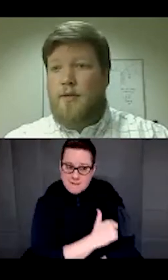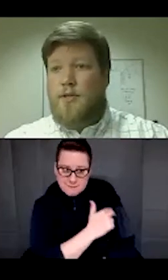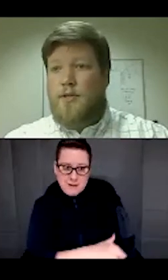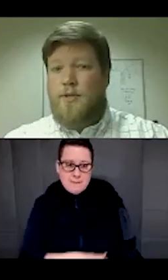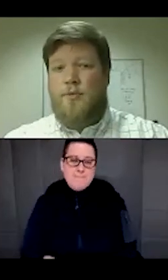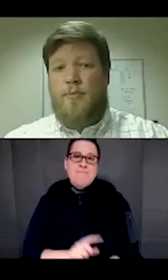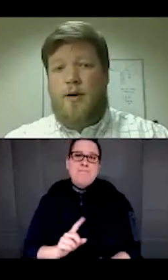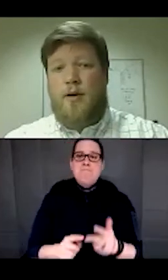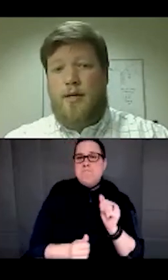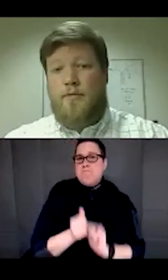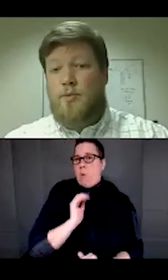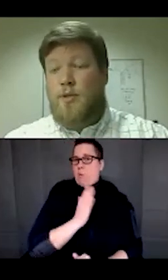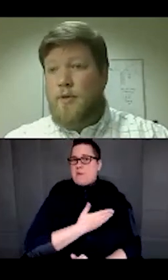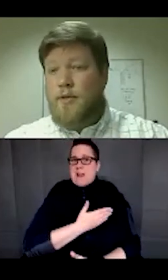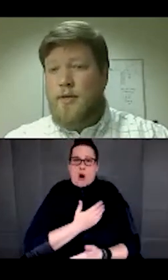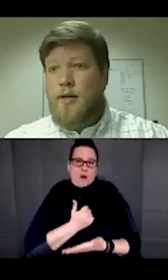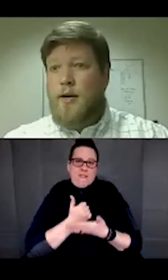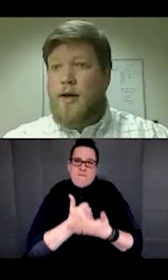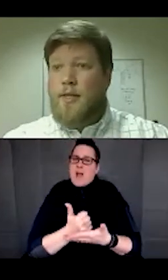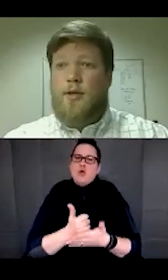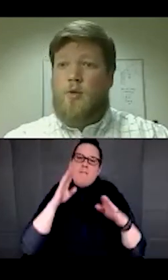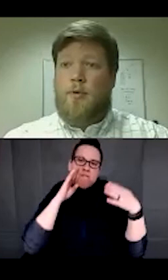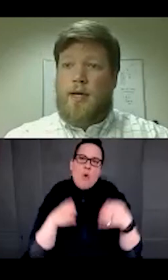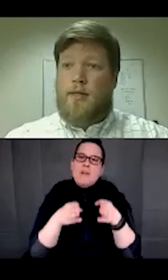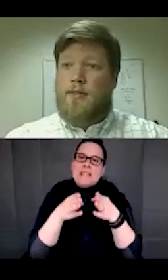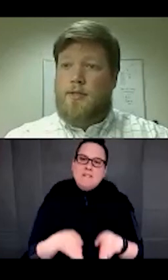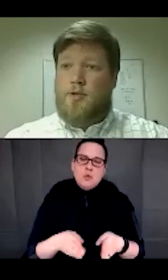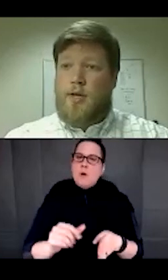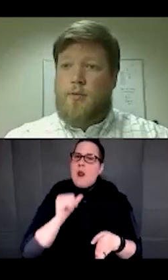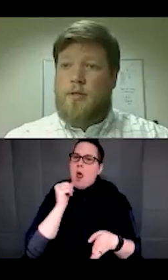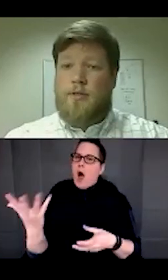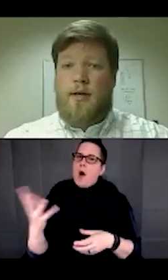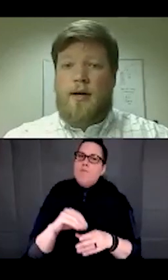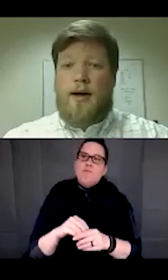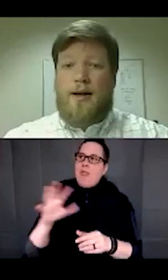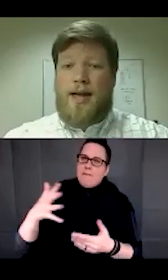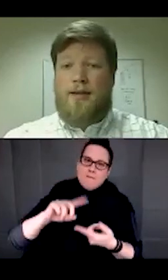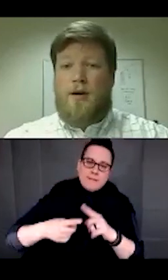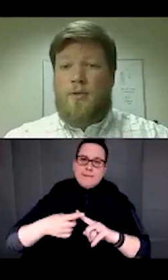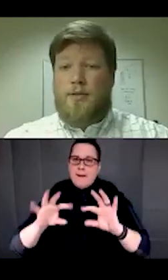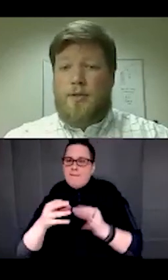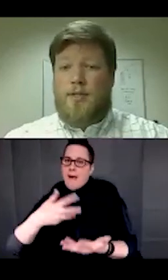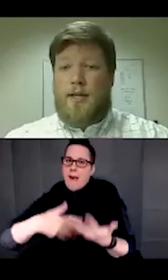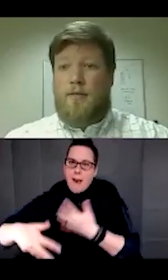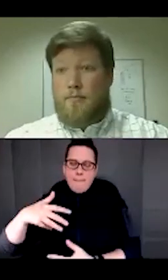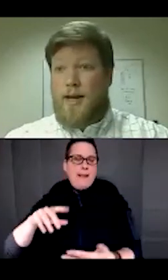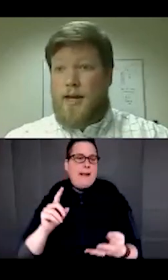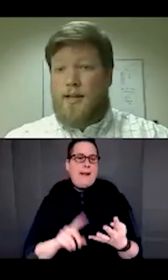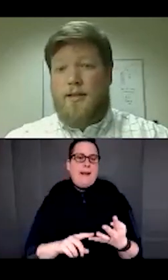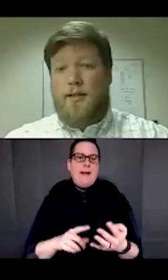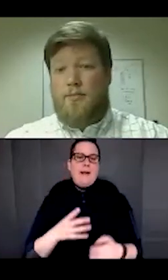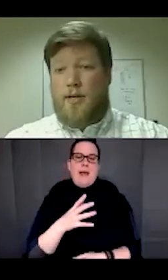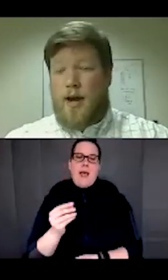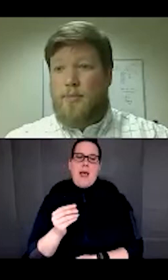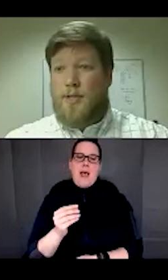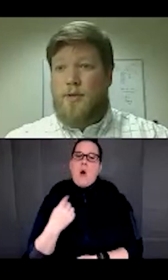existing interventions for this group are individually focused. They don't incorporate things like social networks. and are only associated